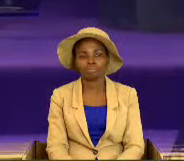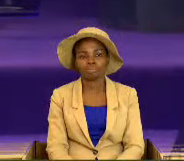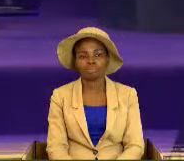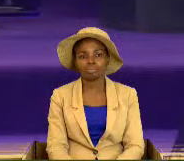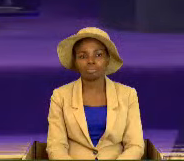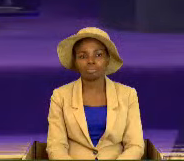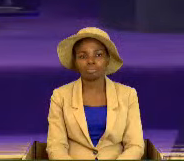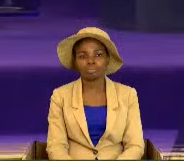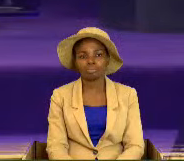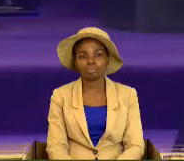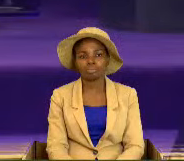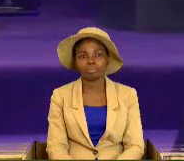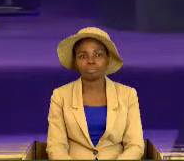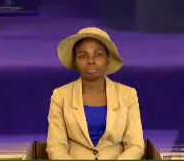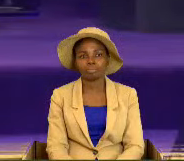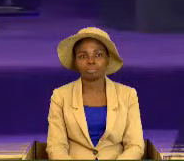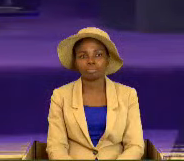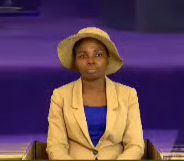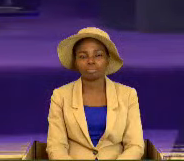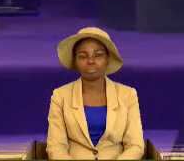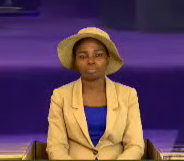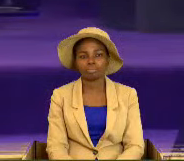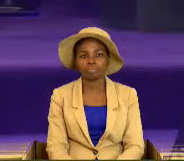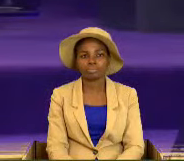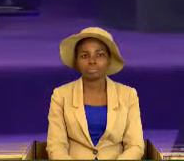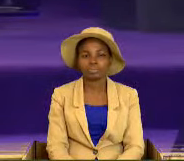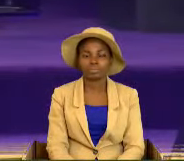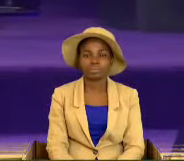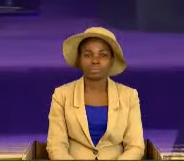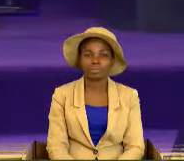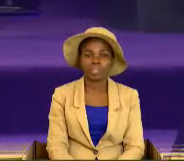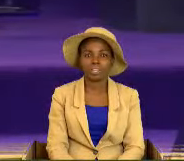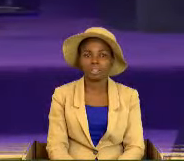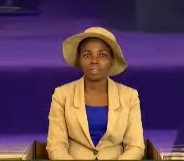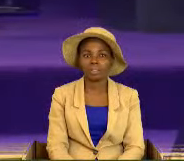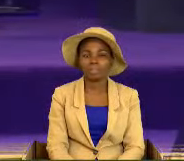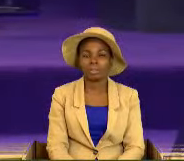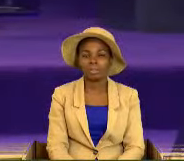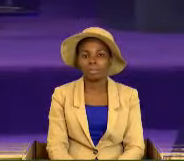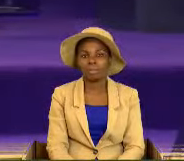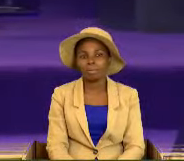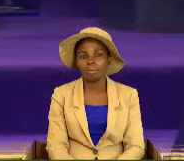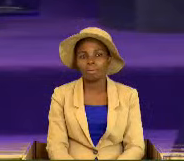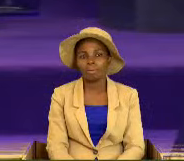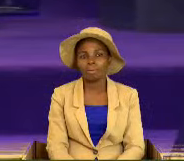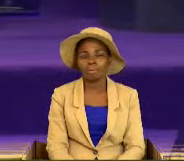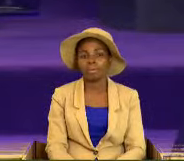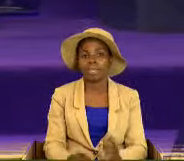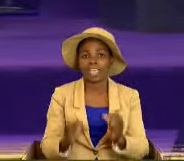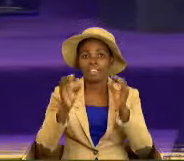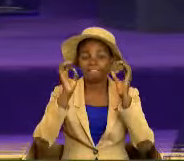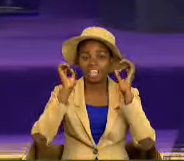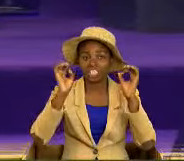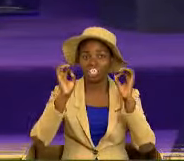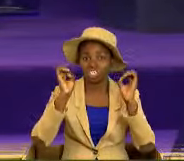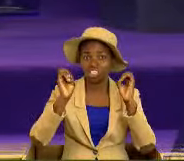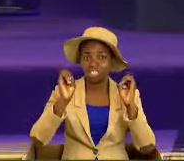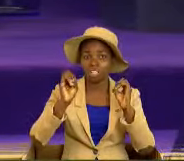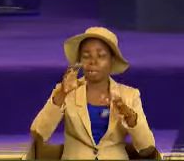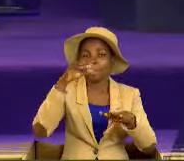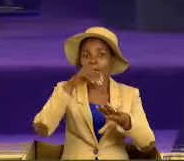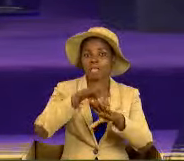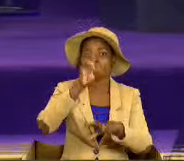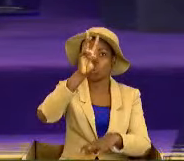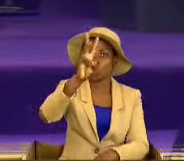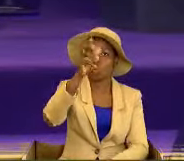for the South South evangelism Congress will take place at wari Mega region 1